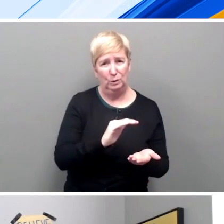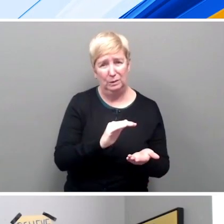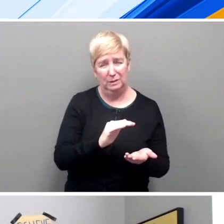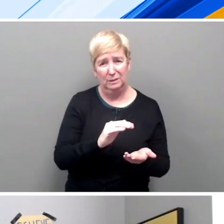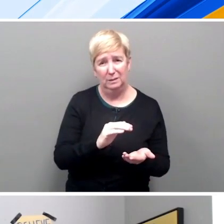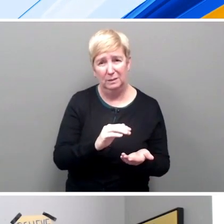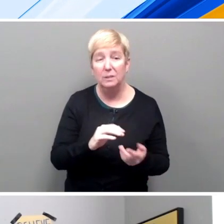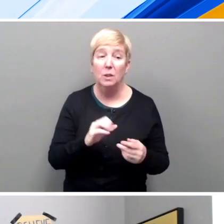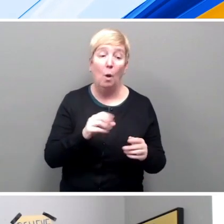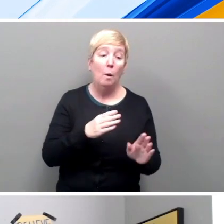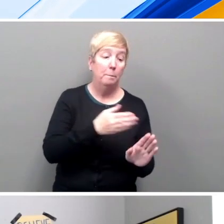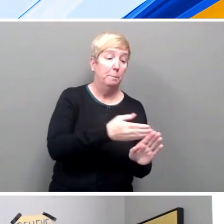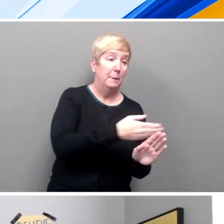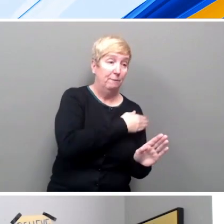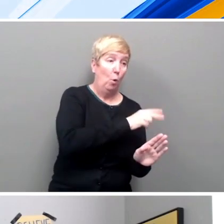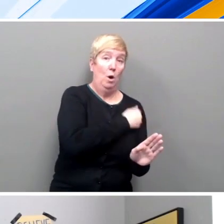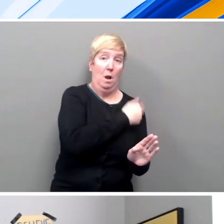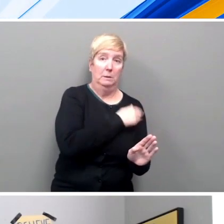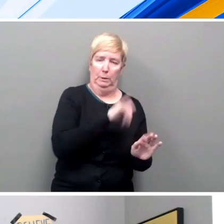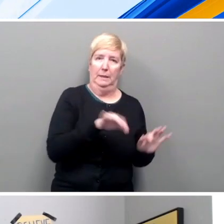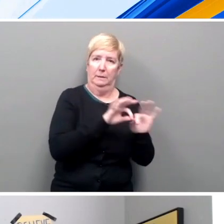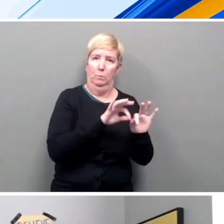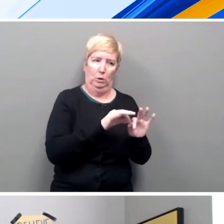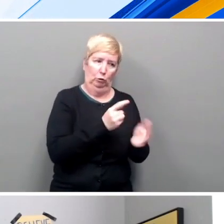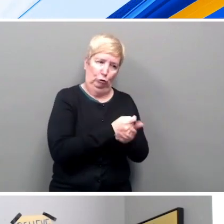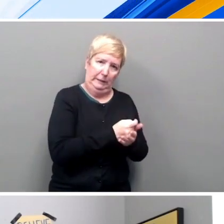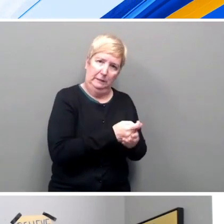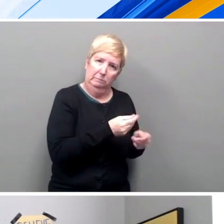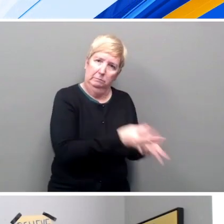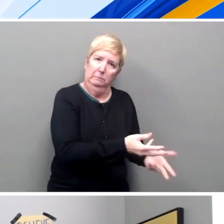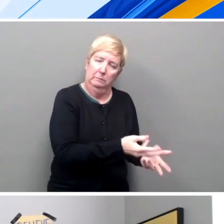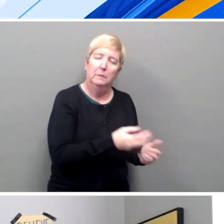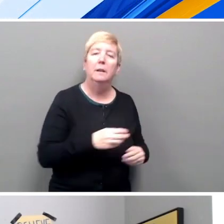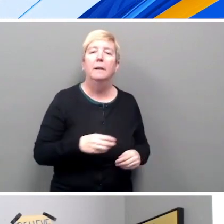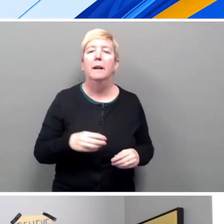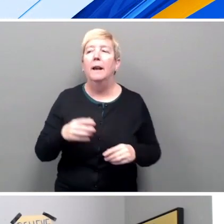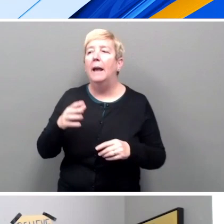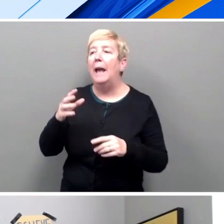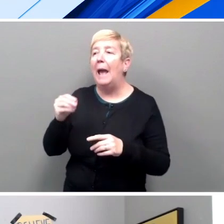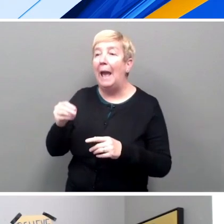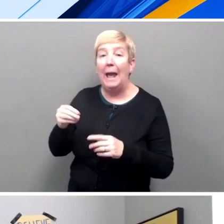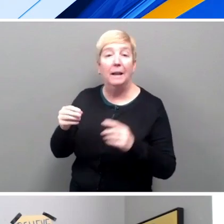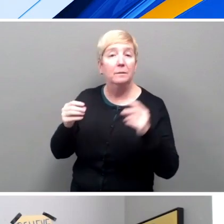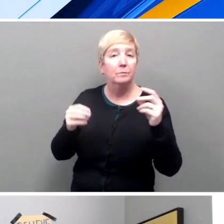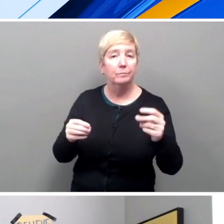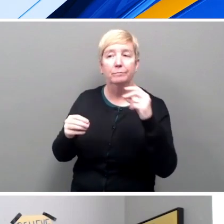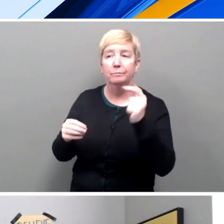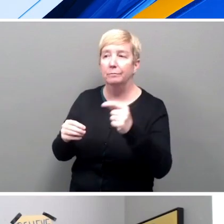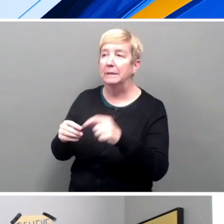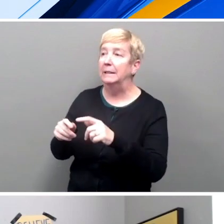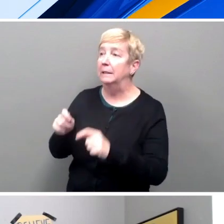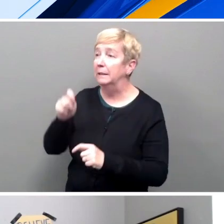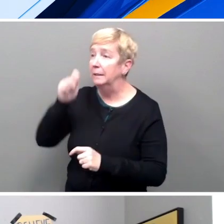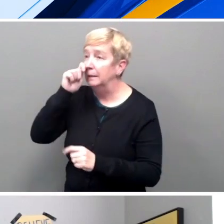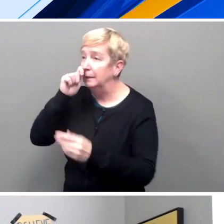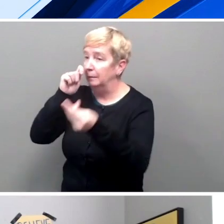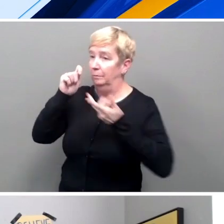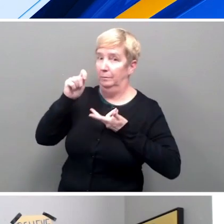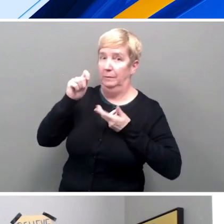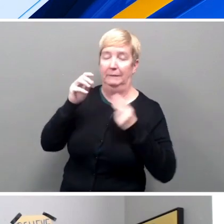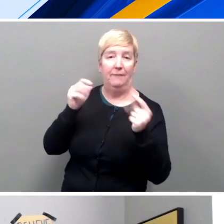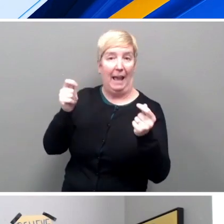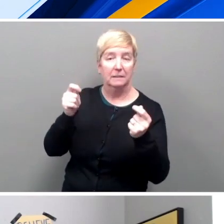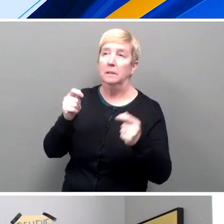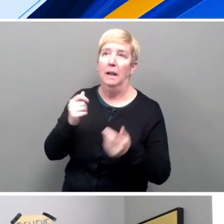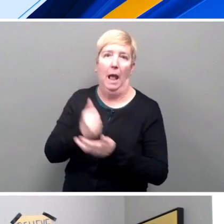are part of it. I think fast turnaround times with testing helps because we identify cases earlier and then we